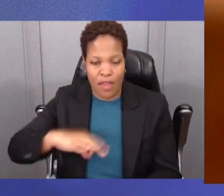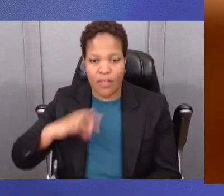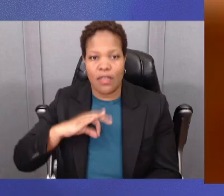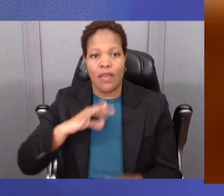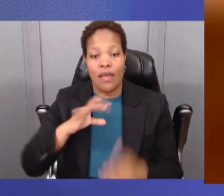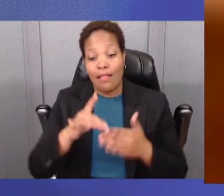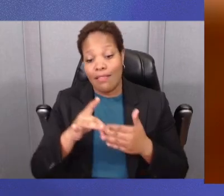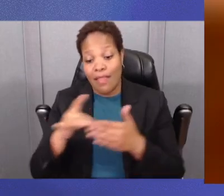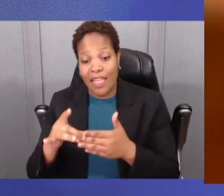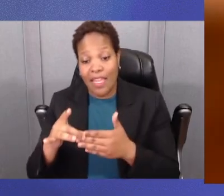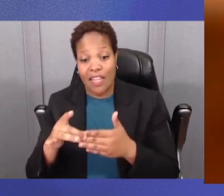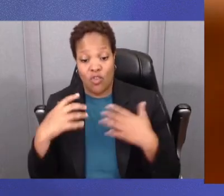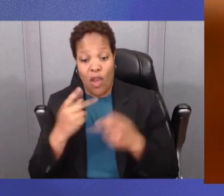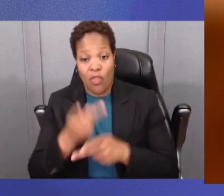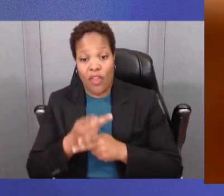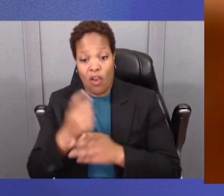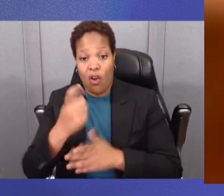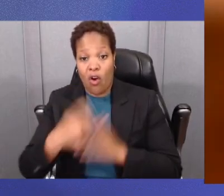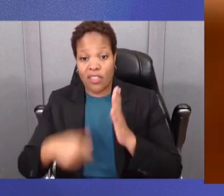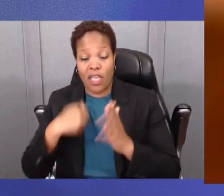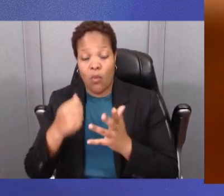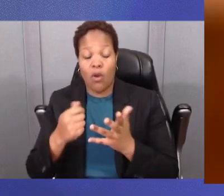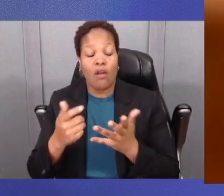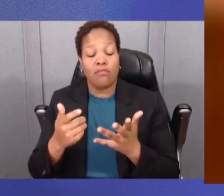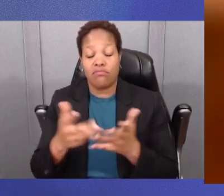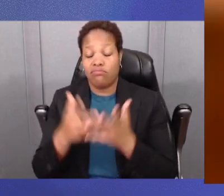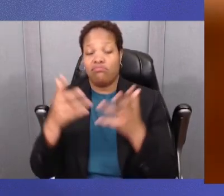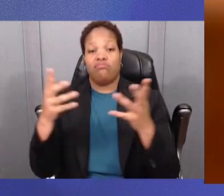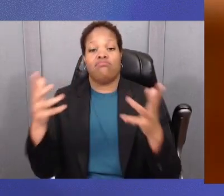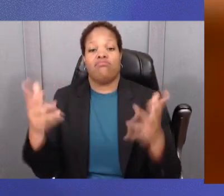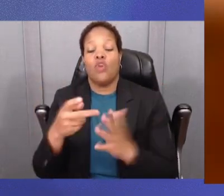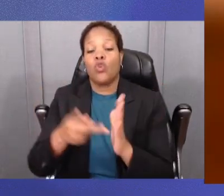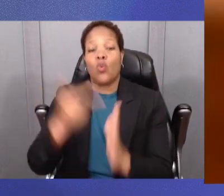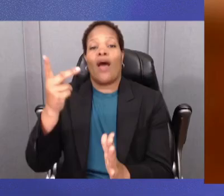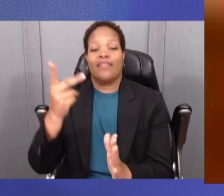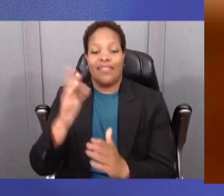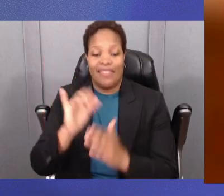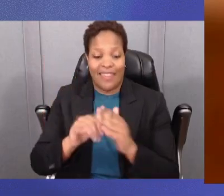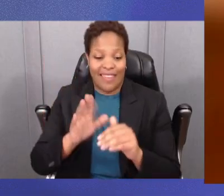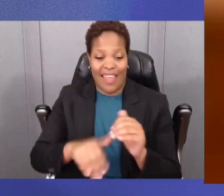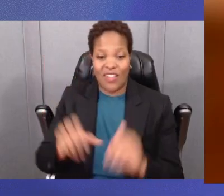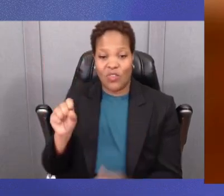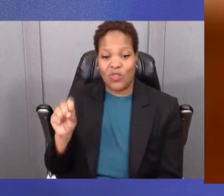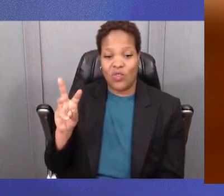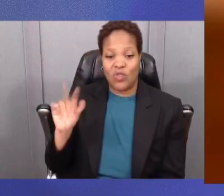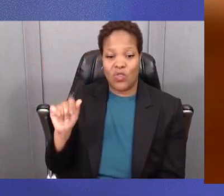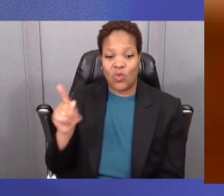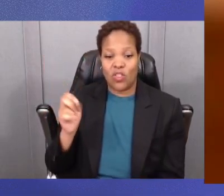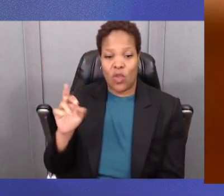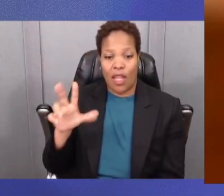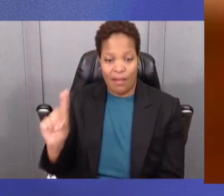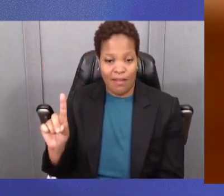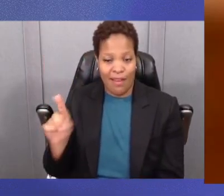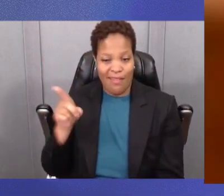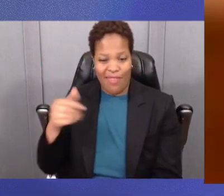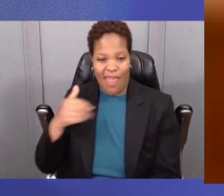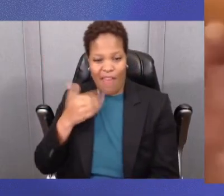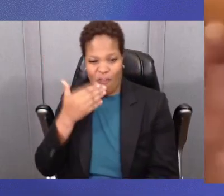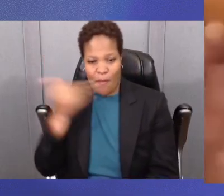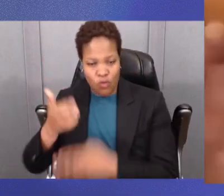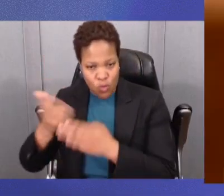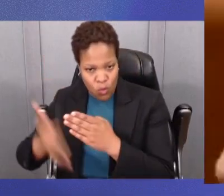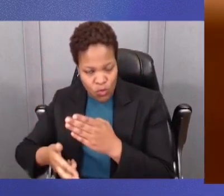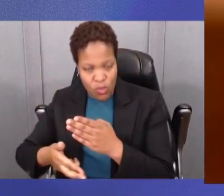are way out of control, twice the costs in Switzerland, which has much better results, and